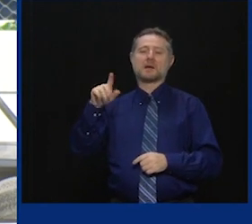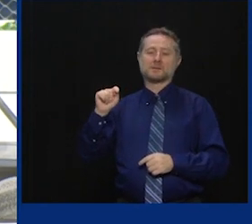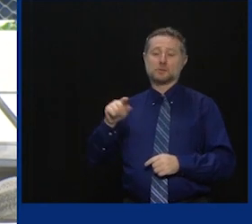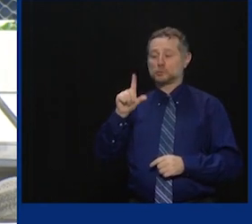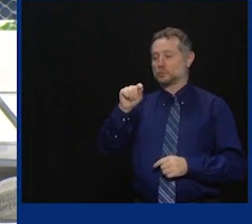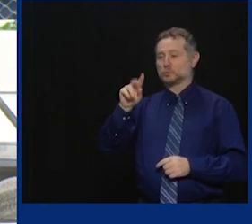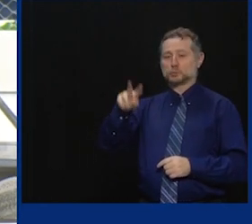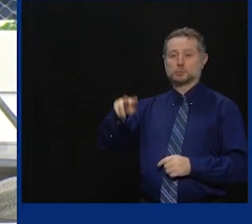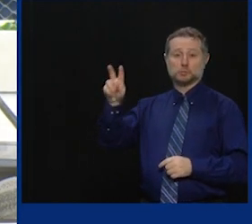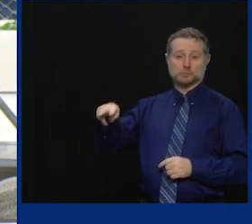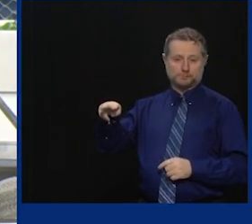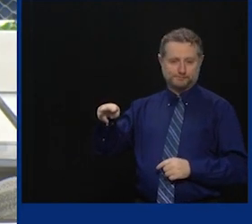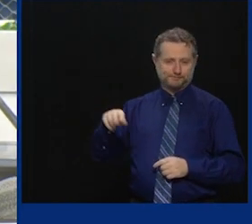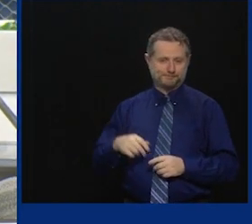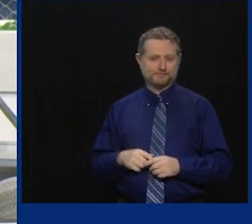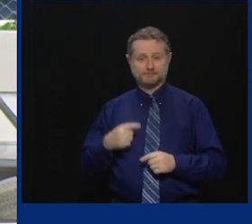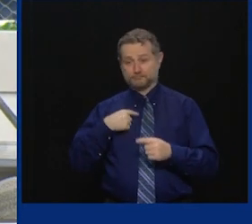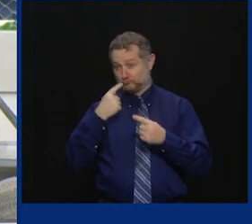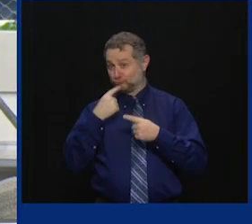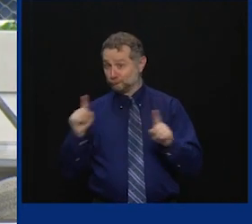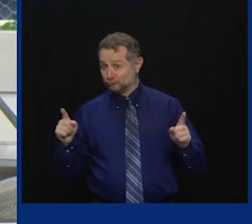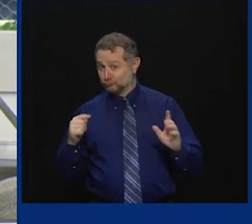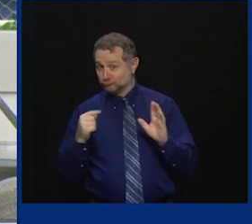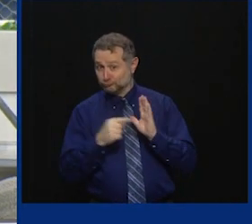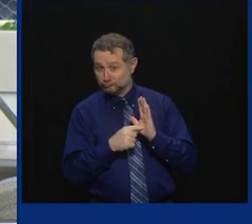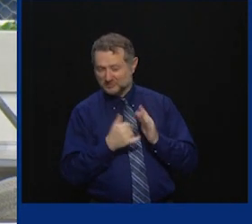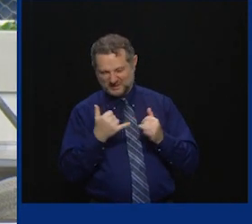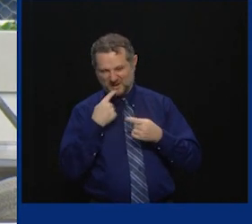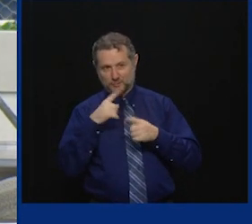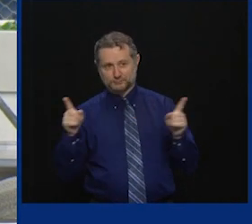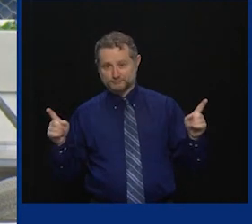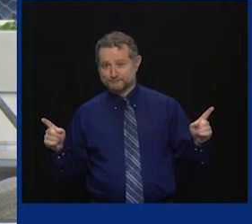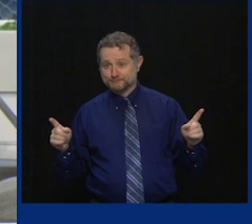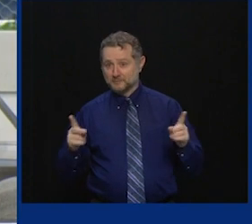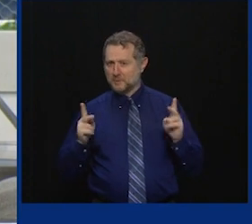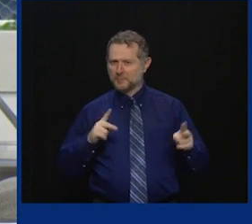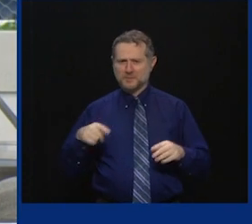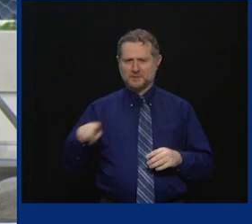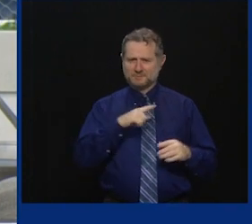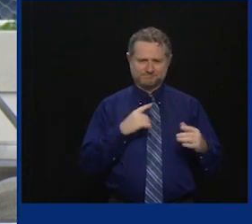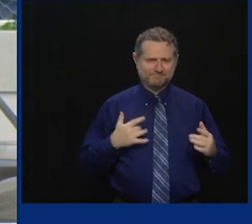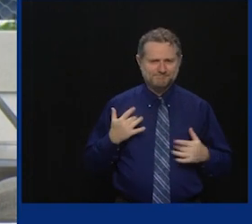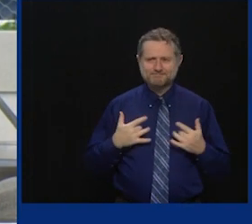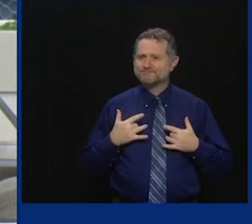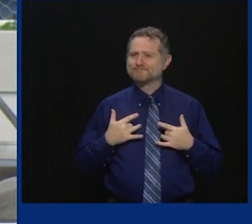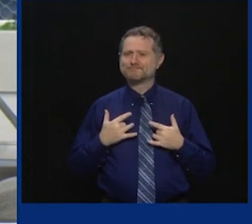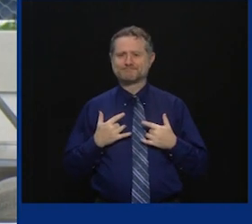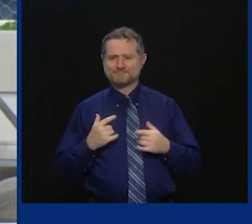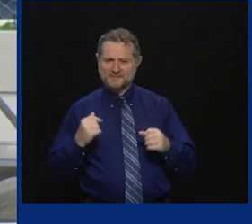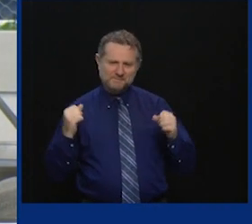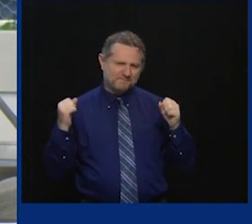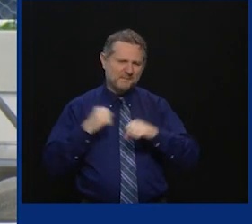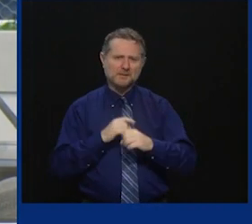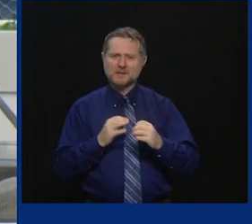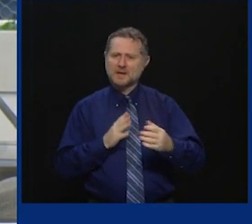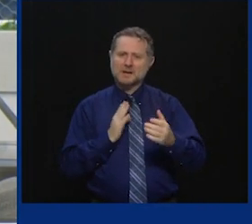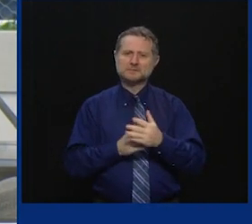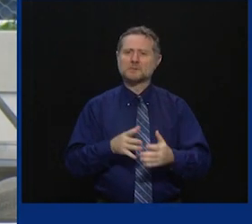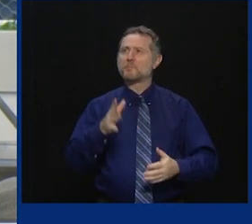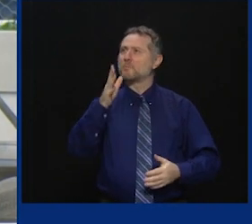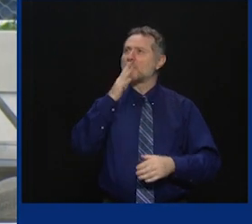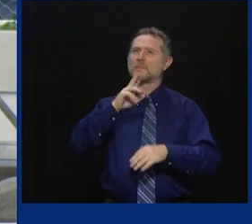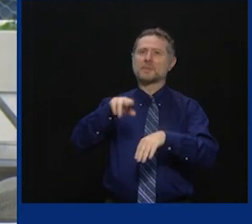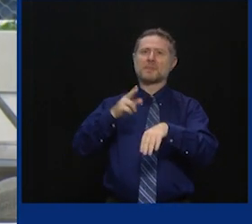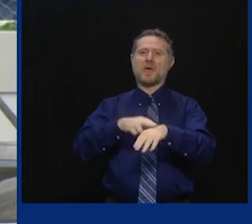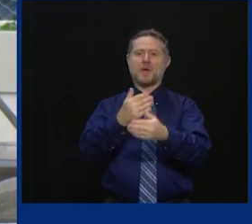word out and create an excitement that people are actually taking charge. We are fighting back against Mother Nature. And for